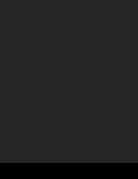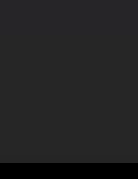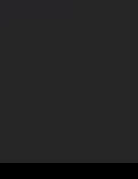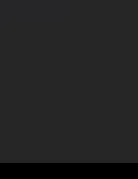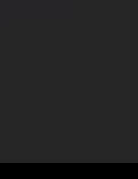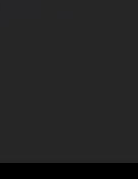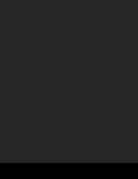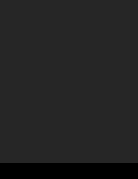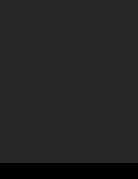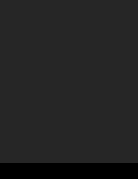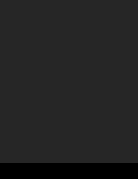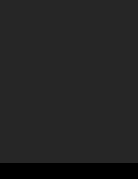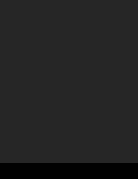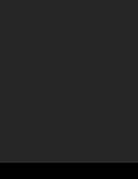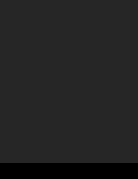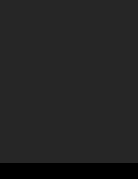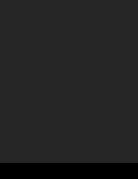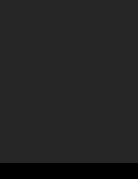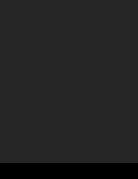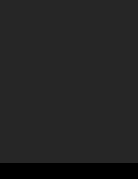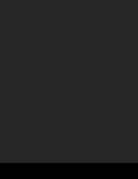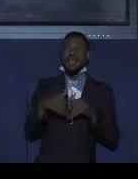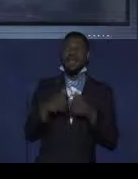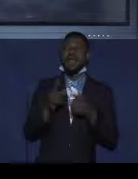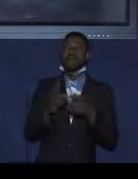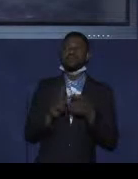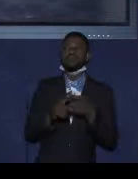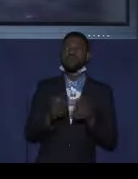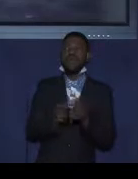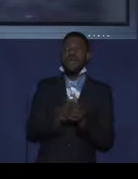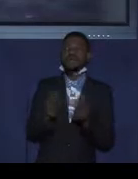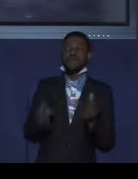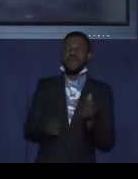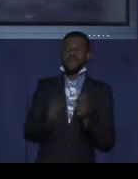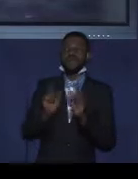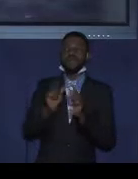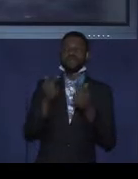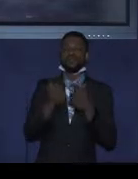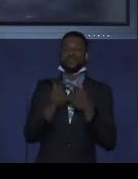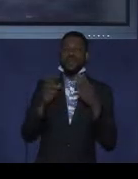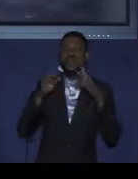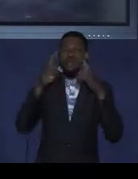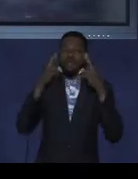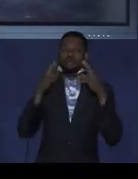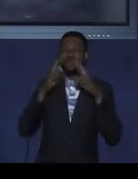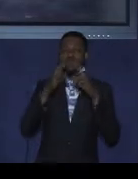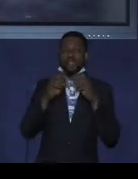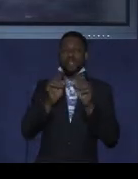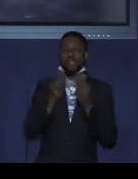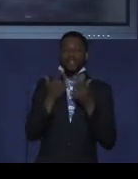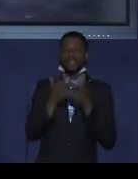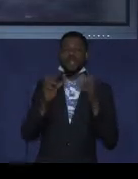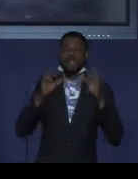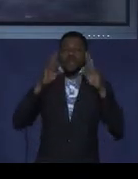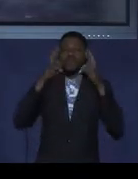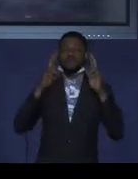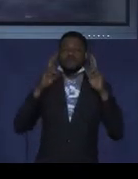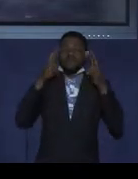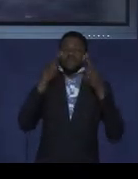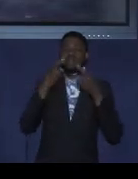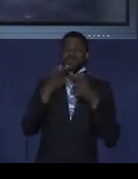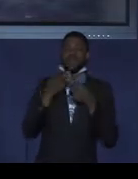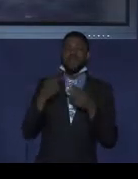group, peace will be promoted. So how do we avoid group conflict? Group